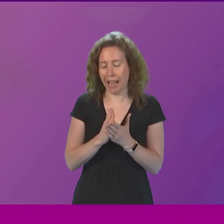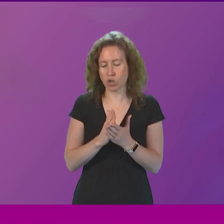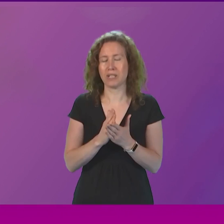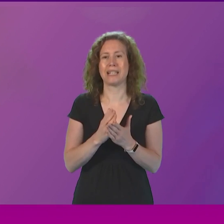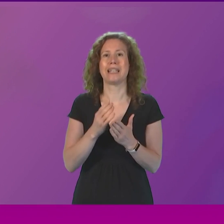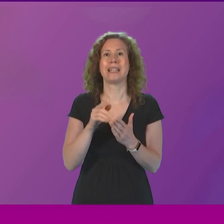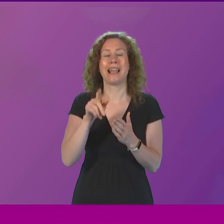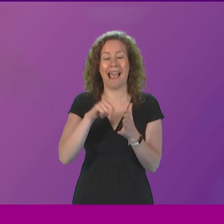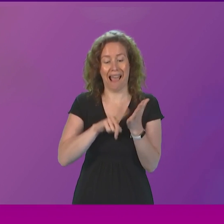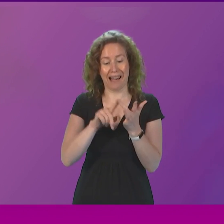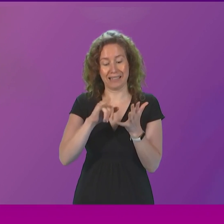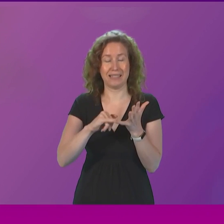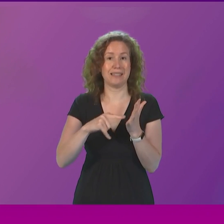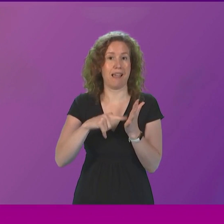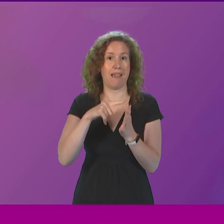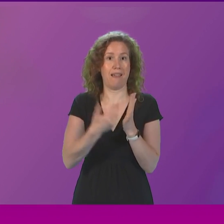Scotland, Alistair Jack.